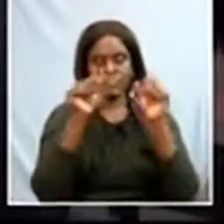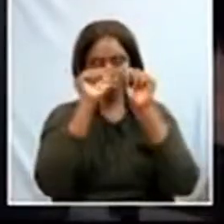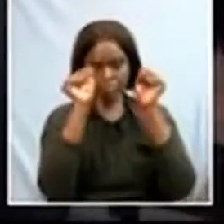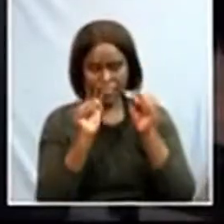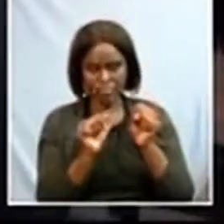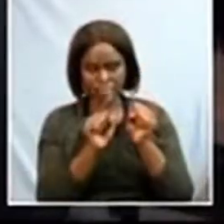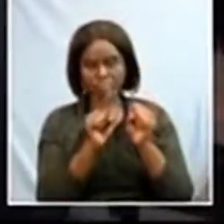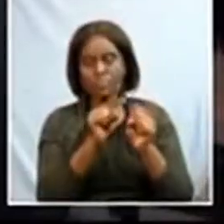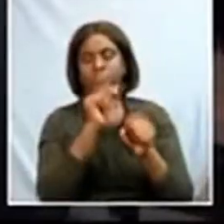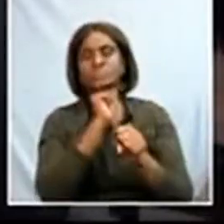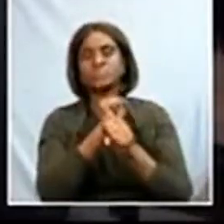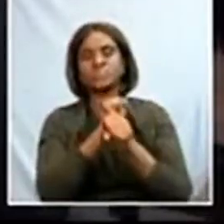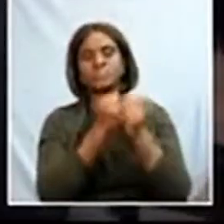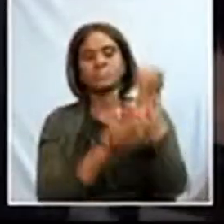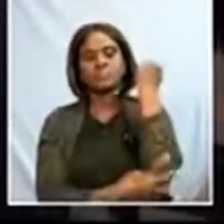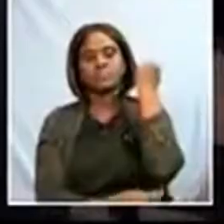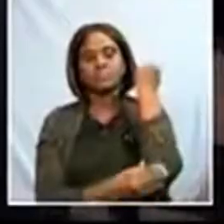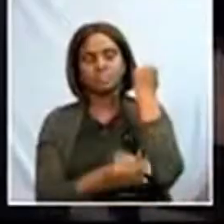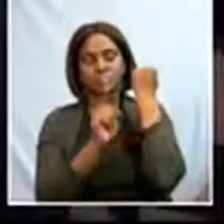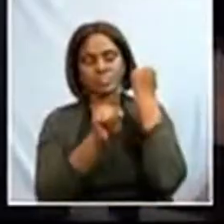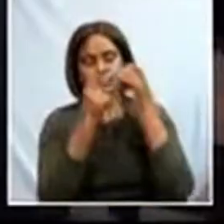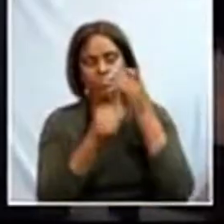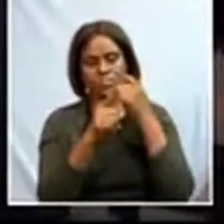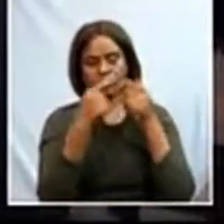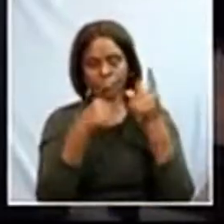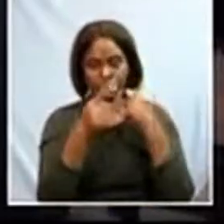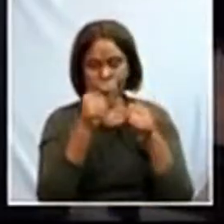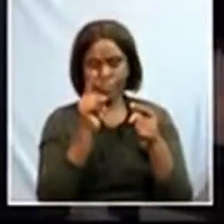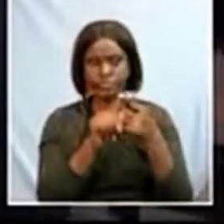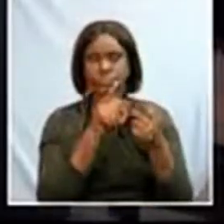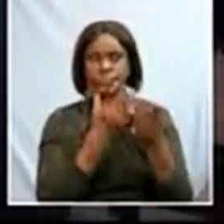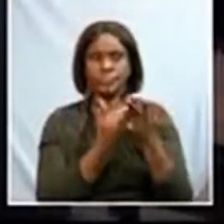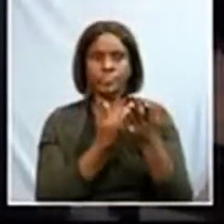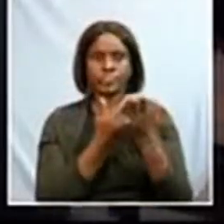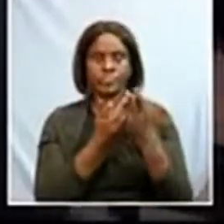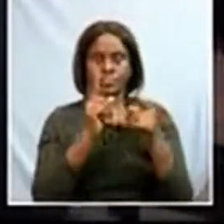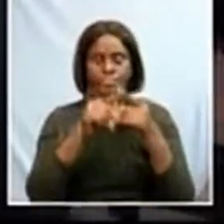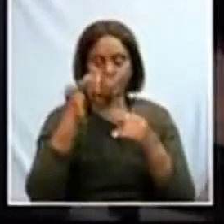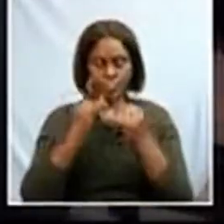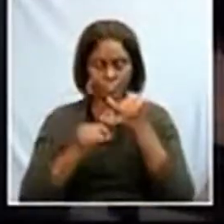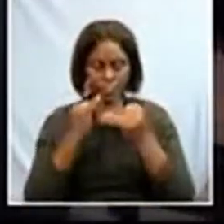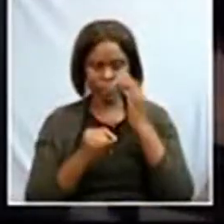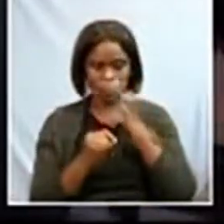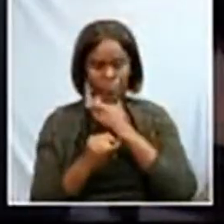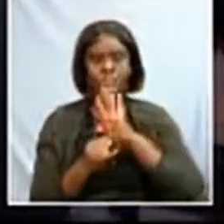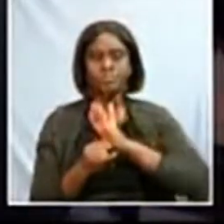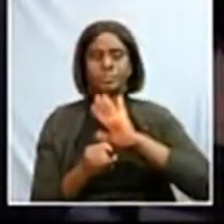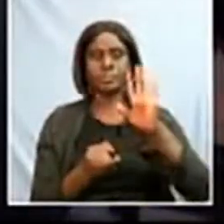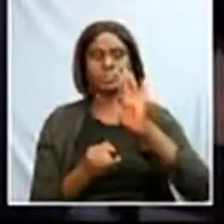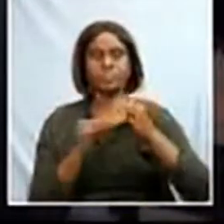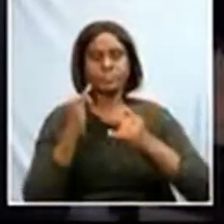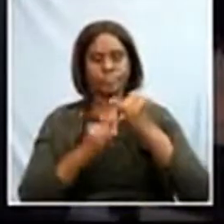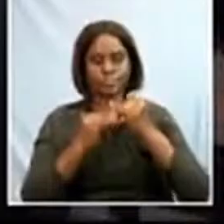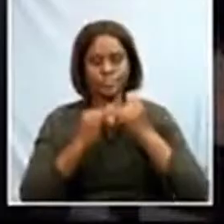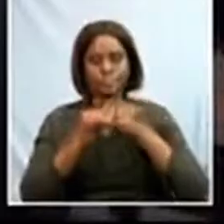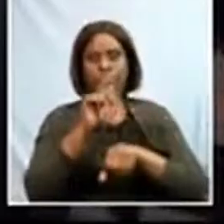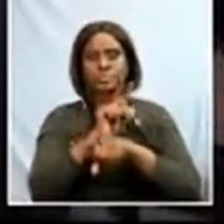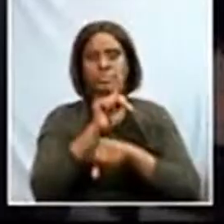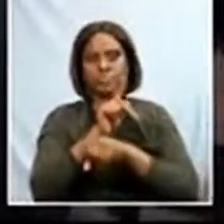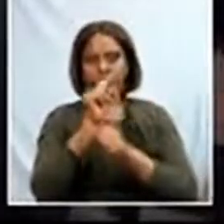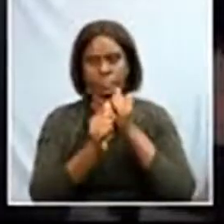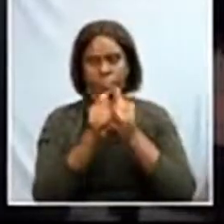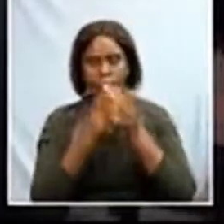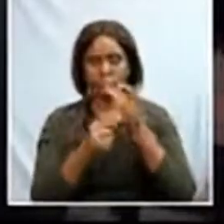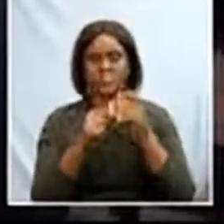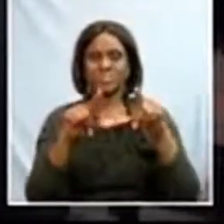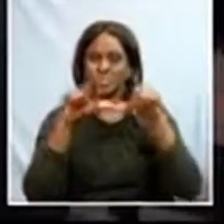is of poor quality. So this one who is coming to complete, is completing a project which is